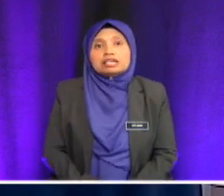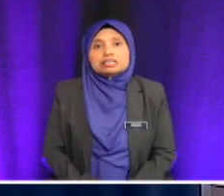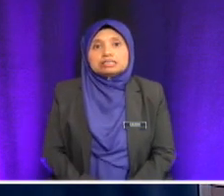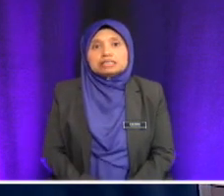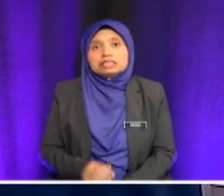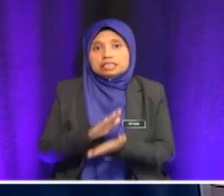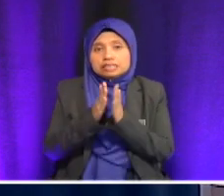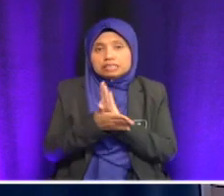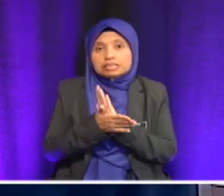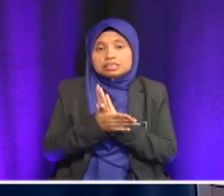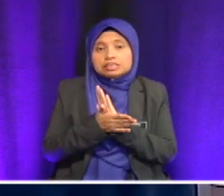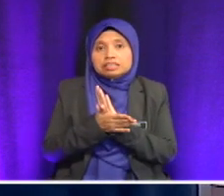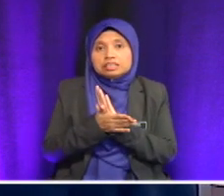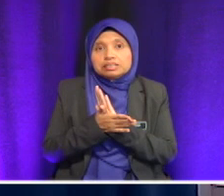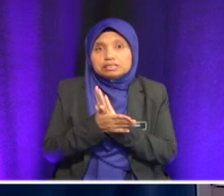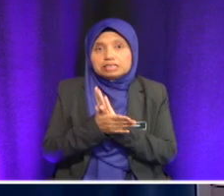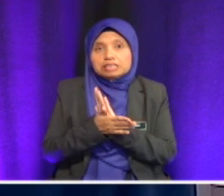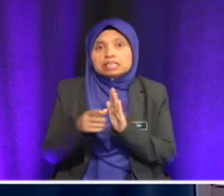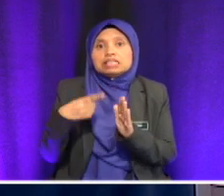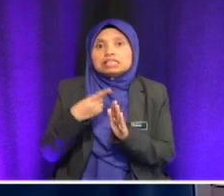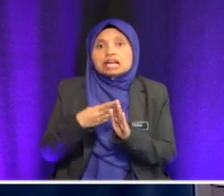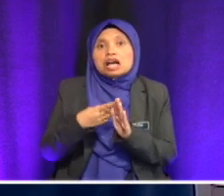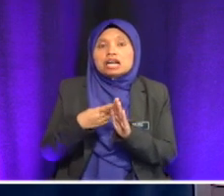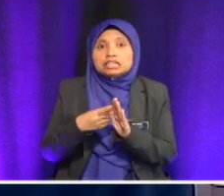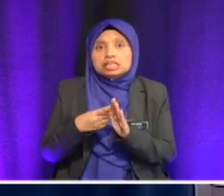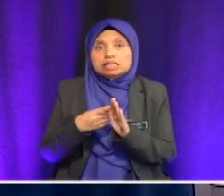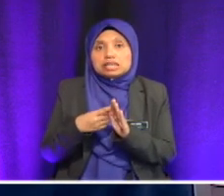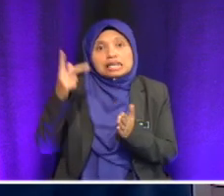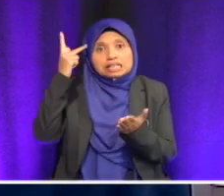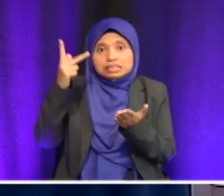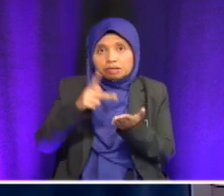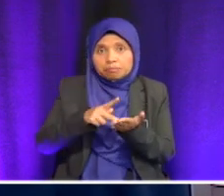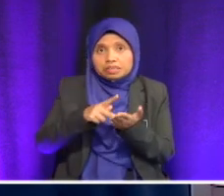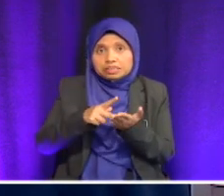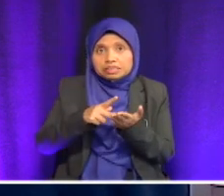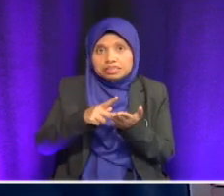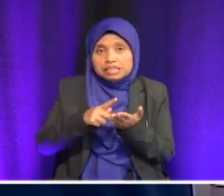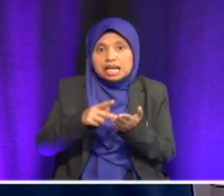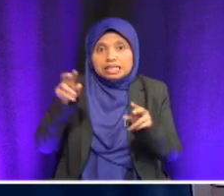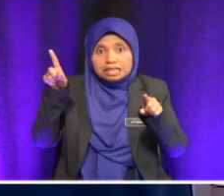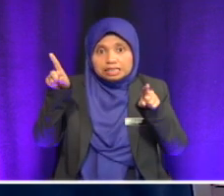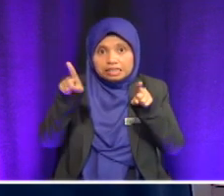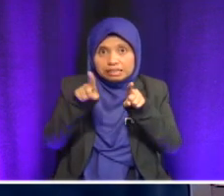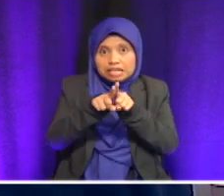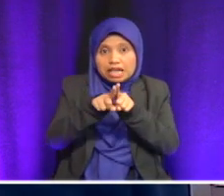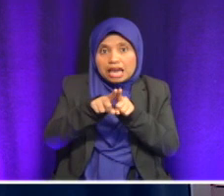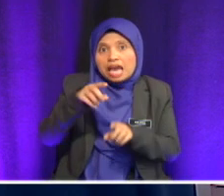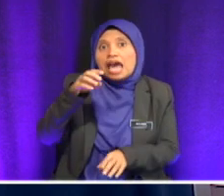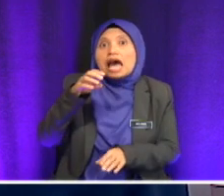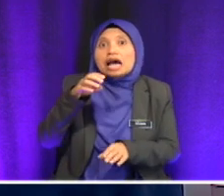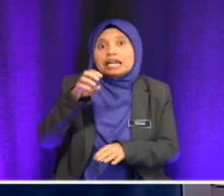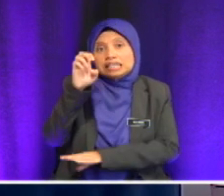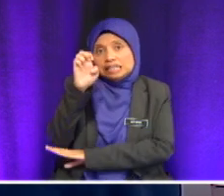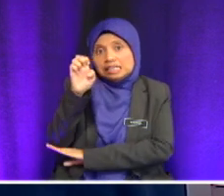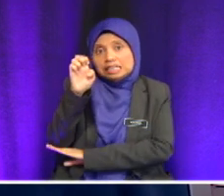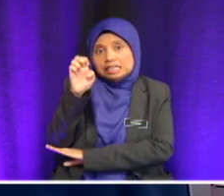read the text again, and they are going to identify whether the statement given is related to an elephant, Okay. crow,